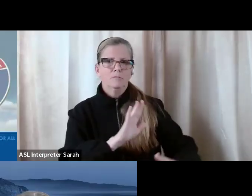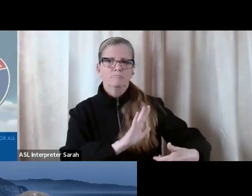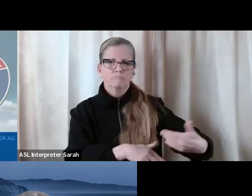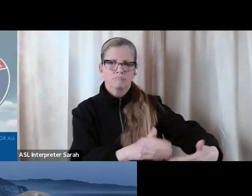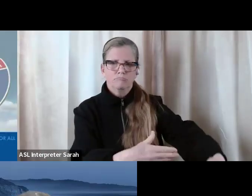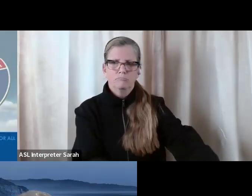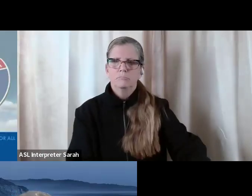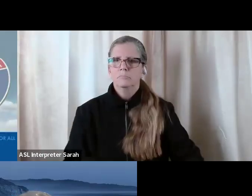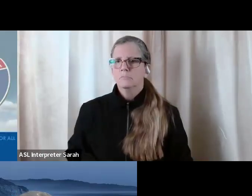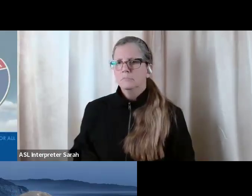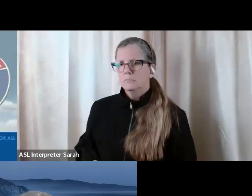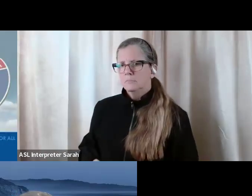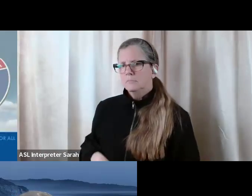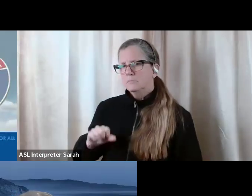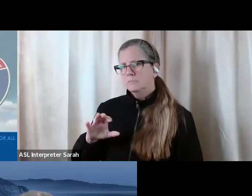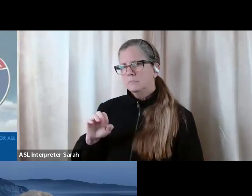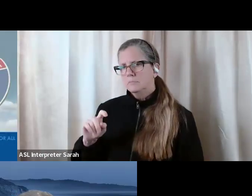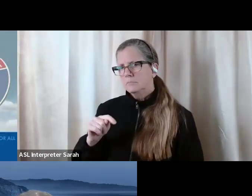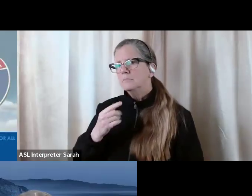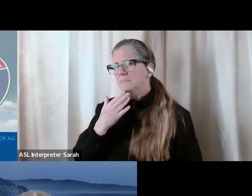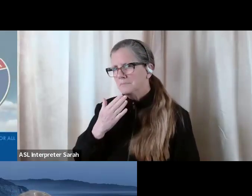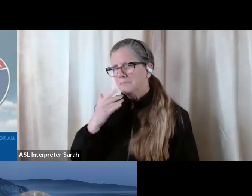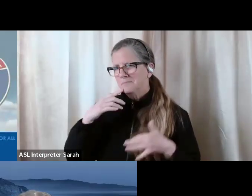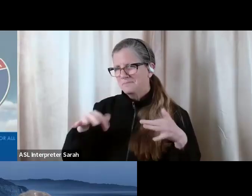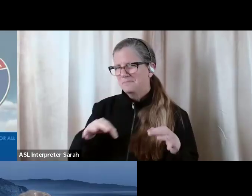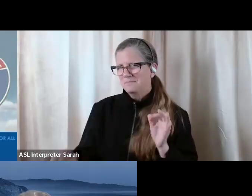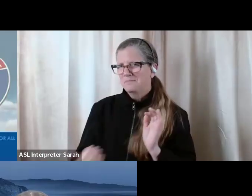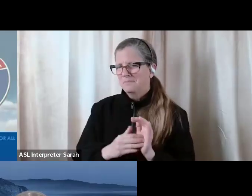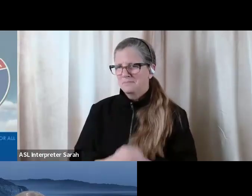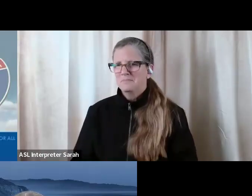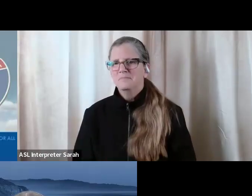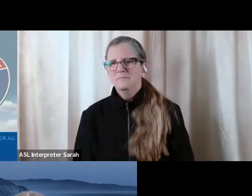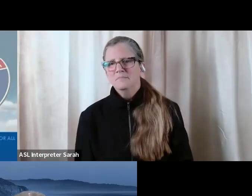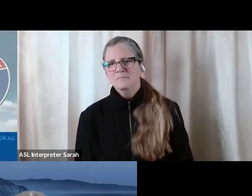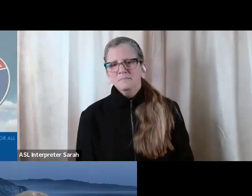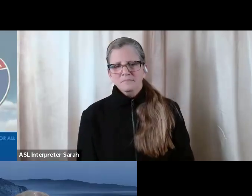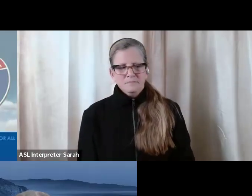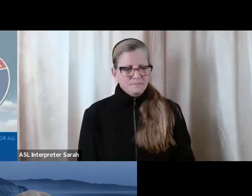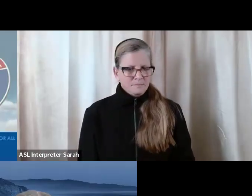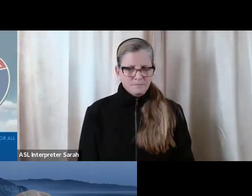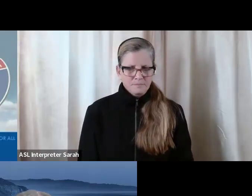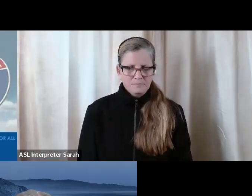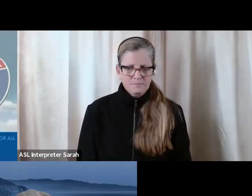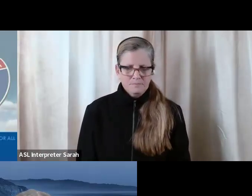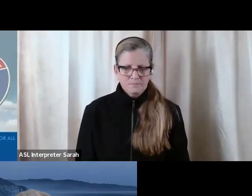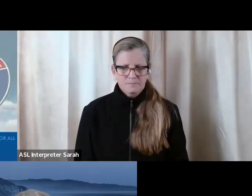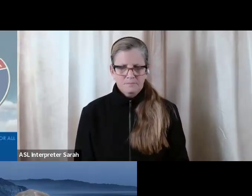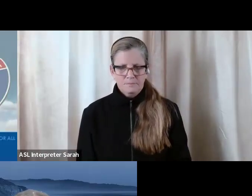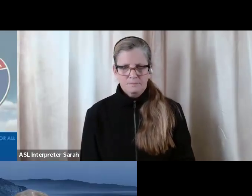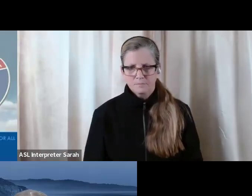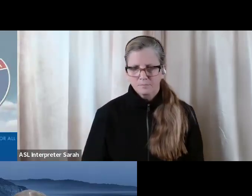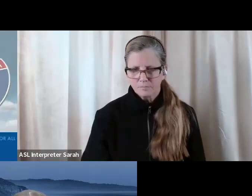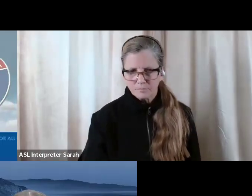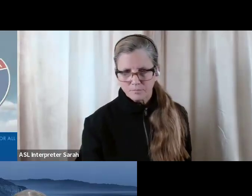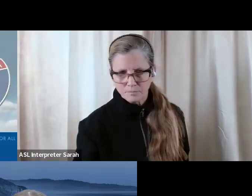Thank you for going over that again.